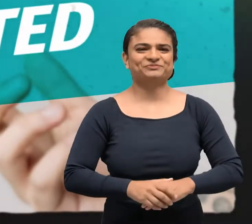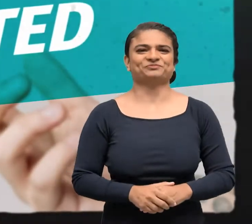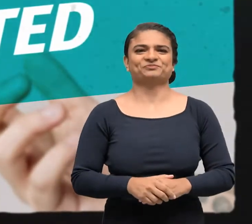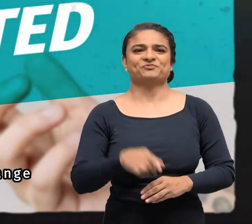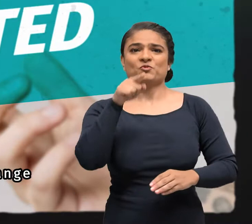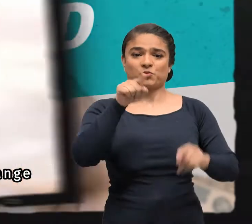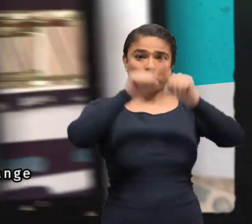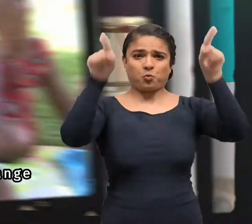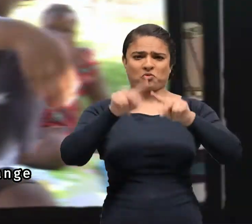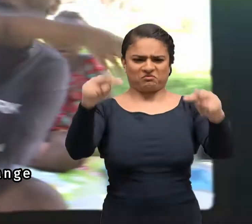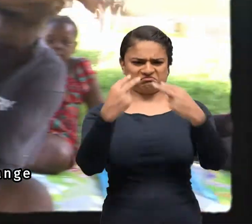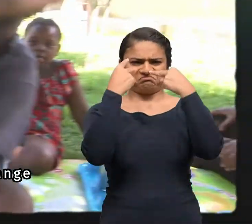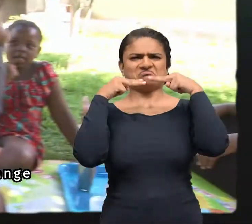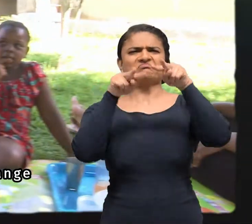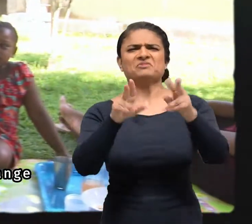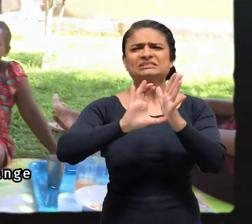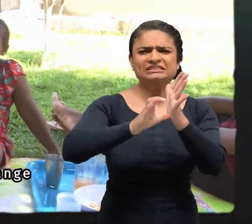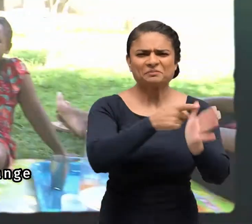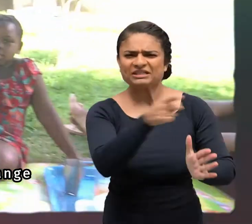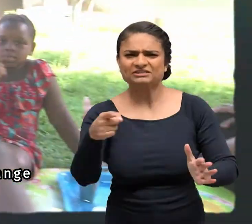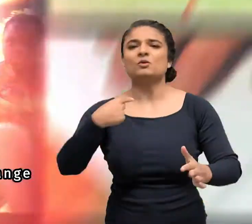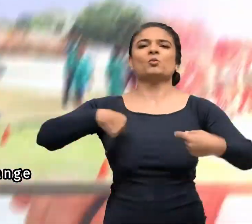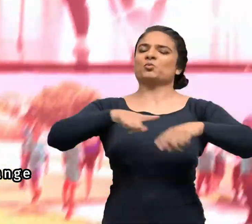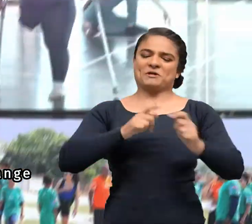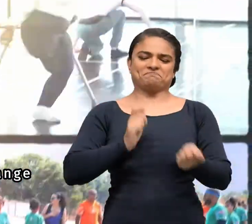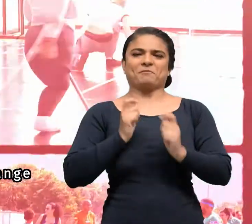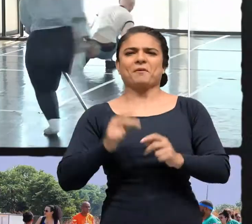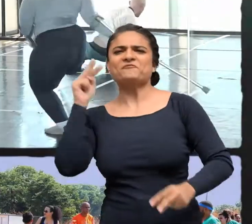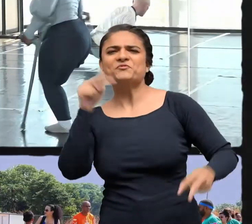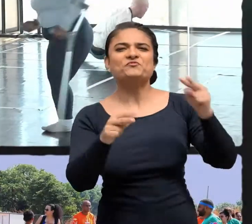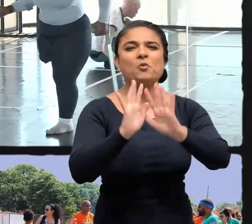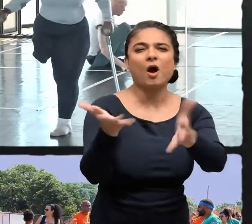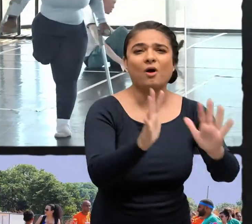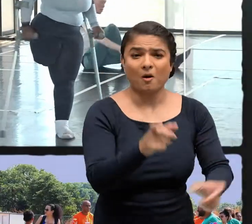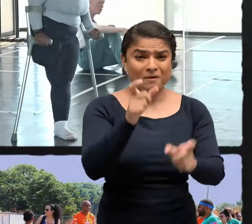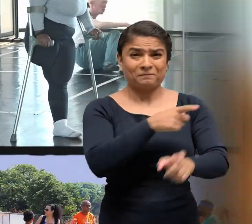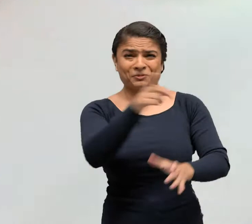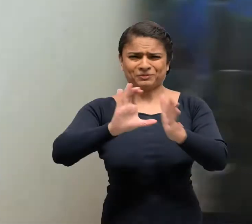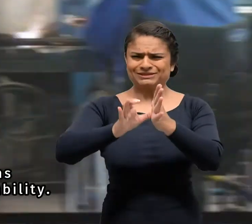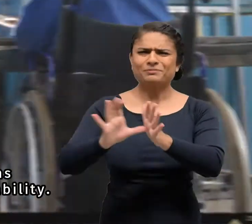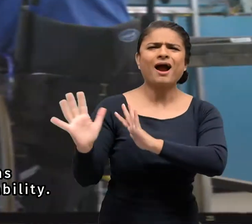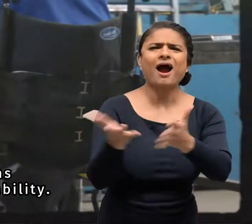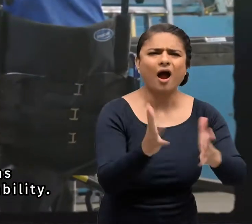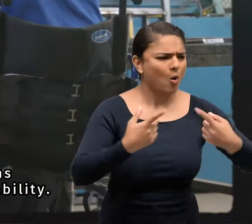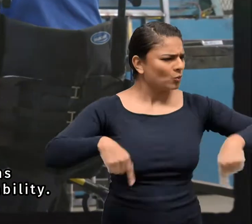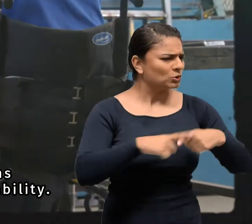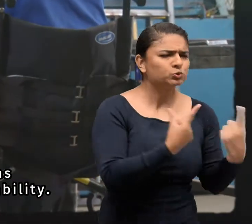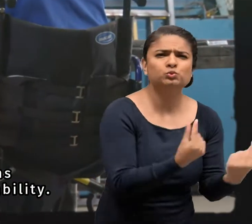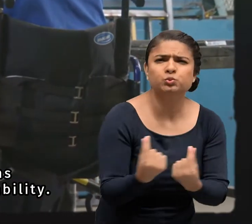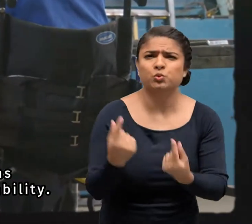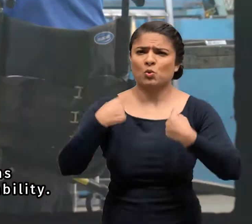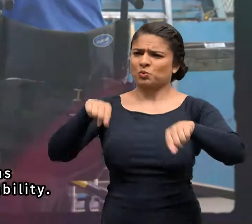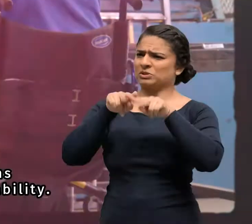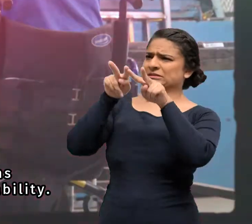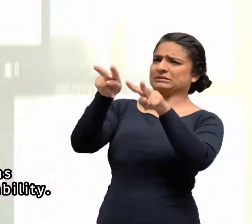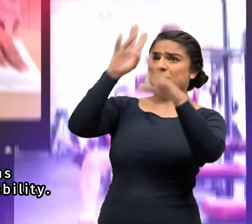Activated, your window into how we can change the way in which we aspire for persons with disabilities, how we change our